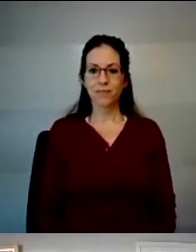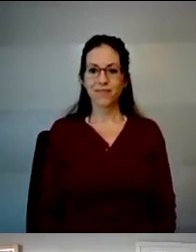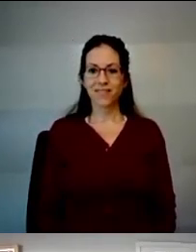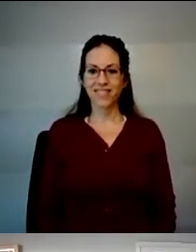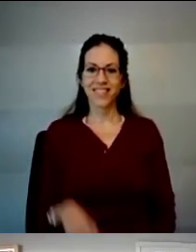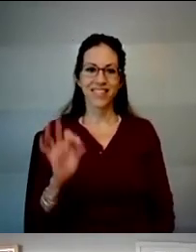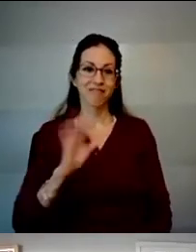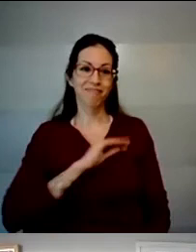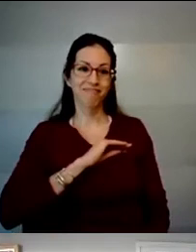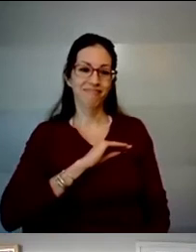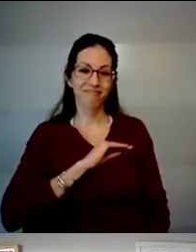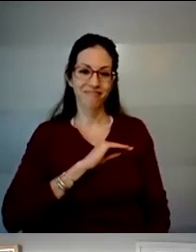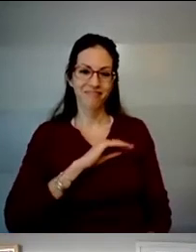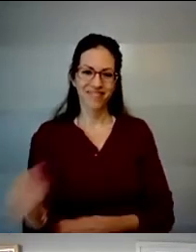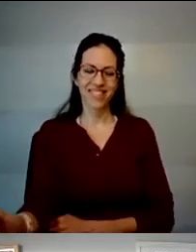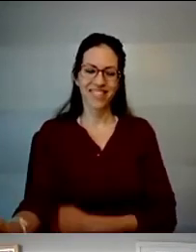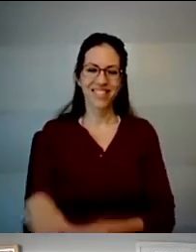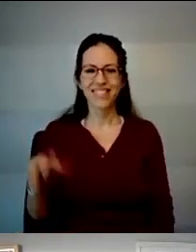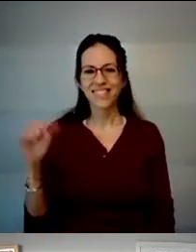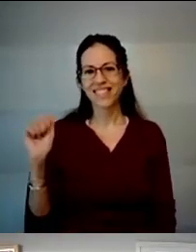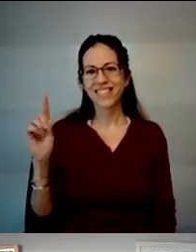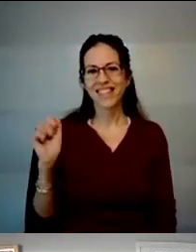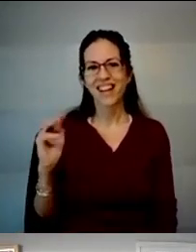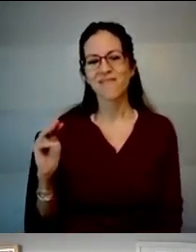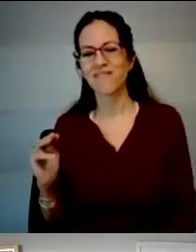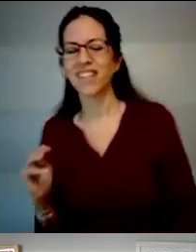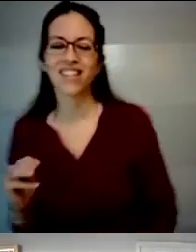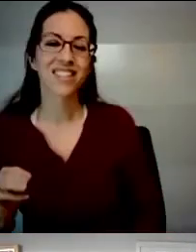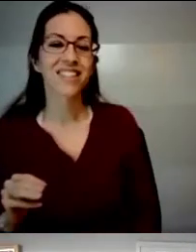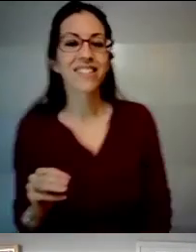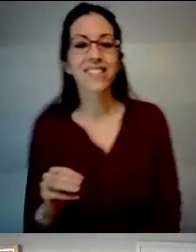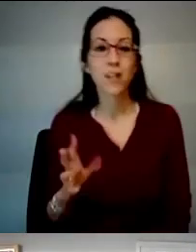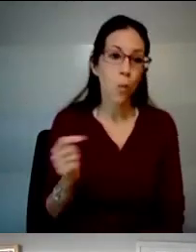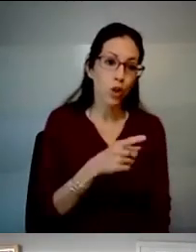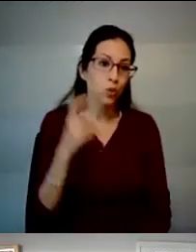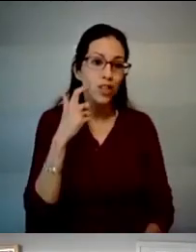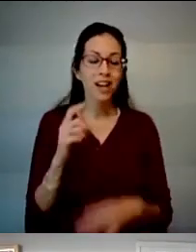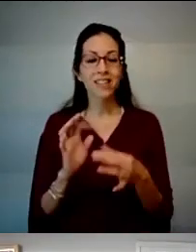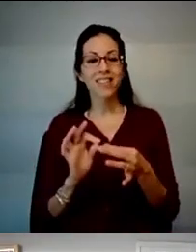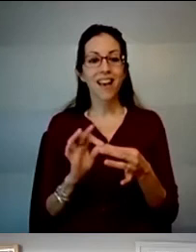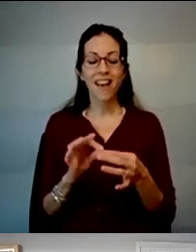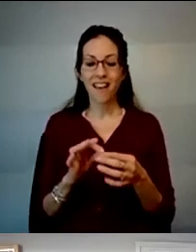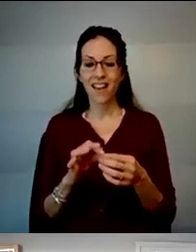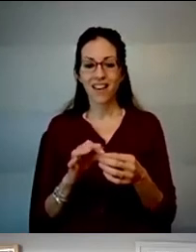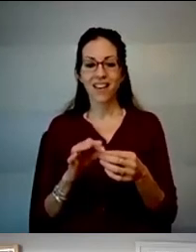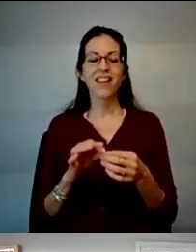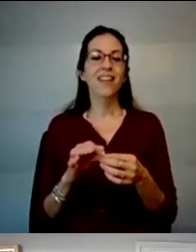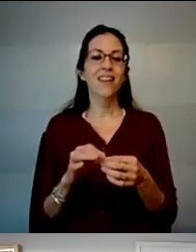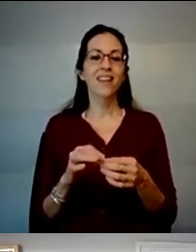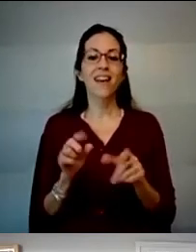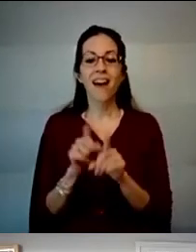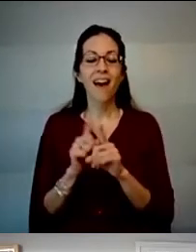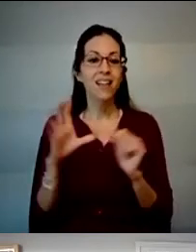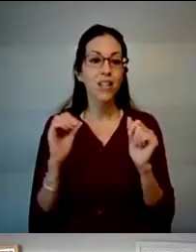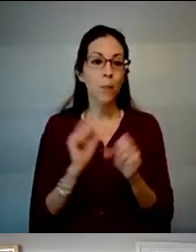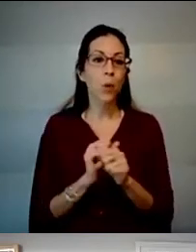I'm good, unless you got something, Adam. Well, I mean, kind of what you guys have said too, as far as, you know, is a company that works